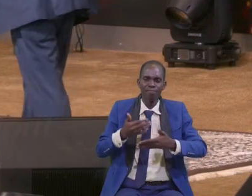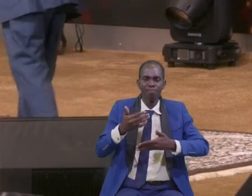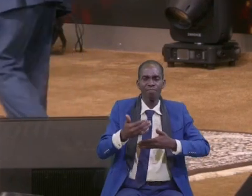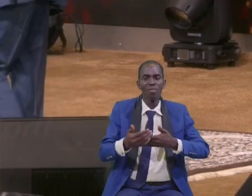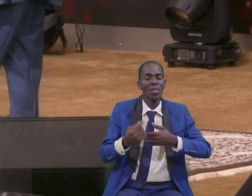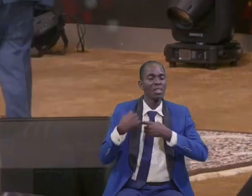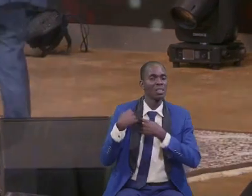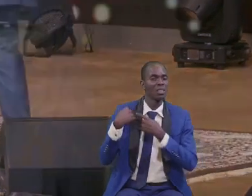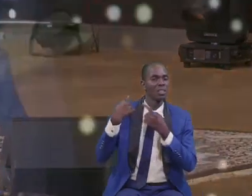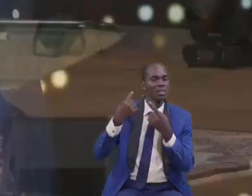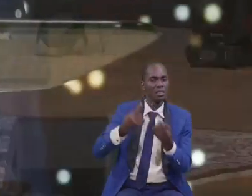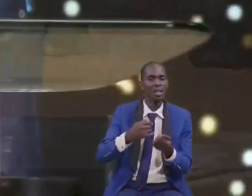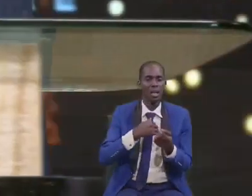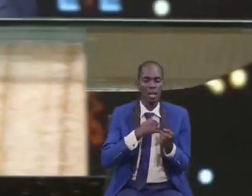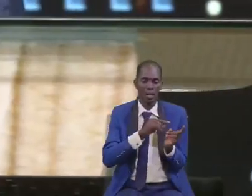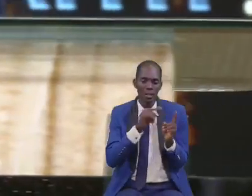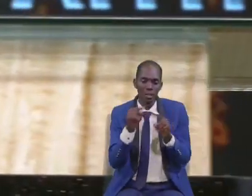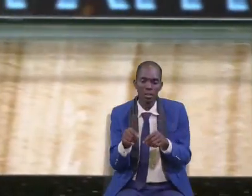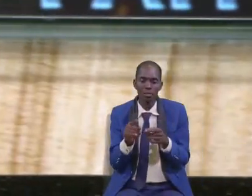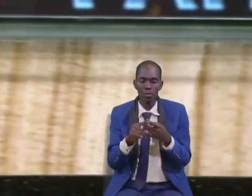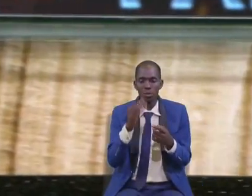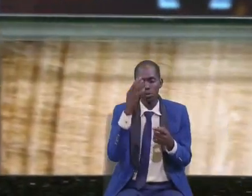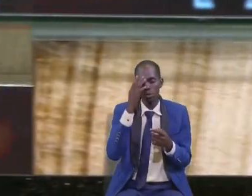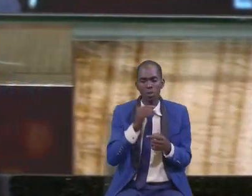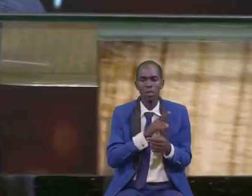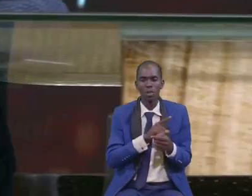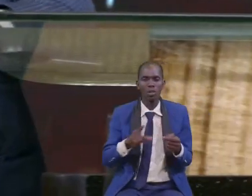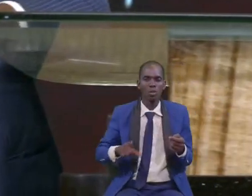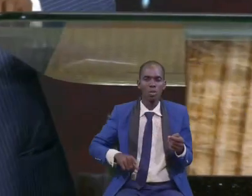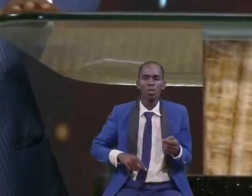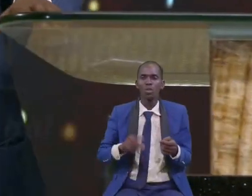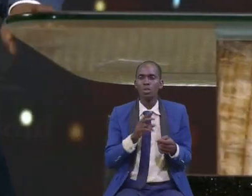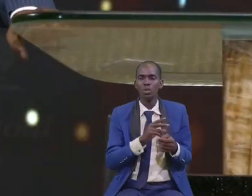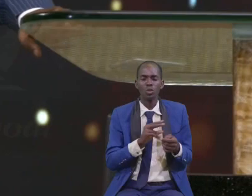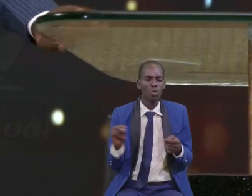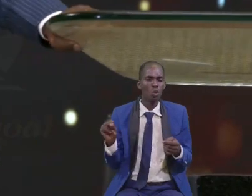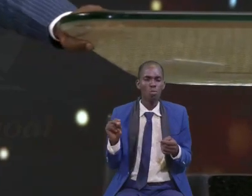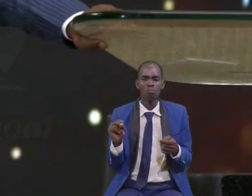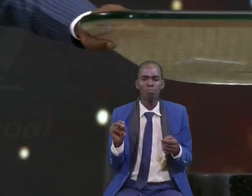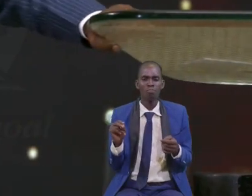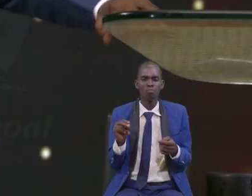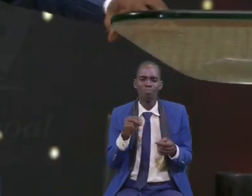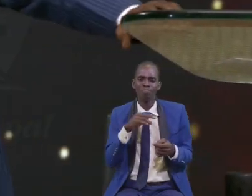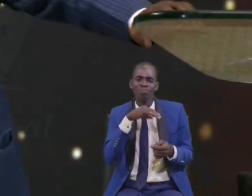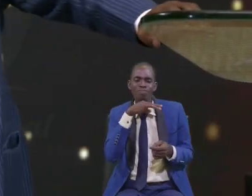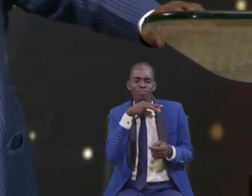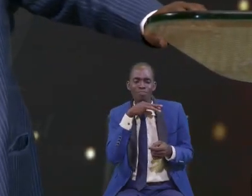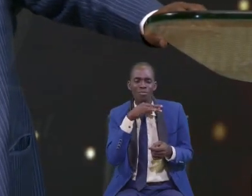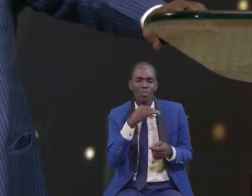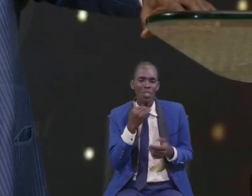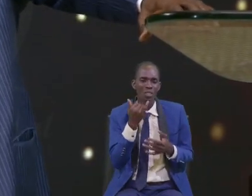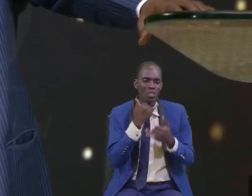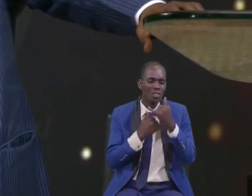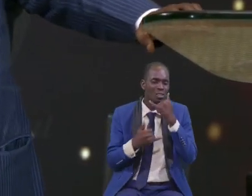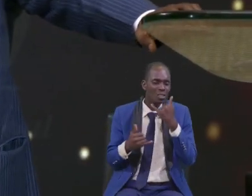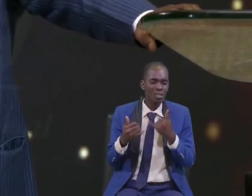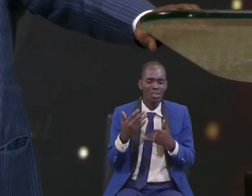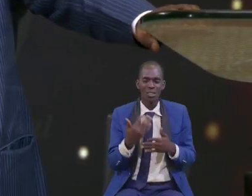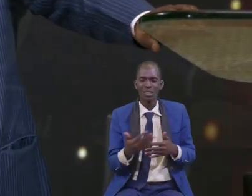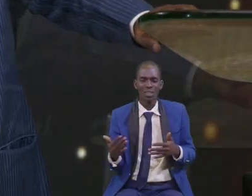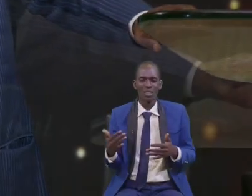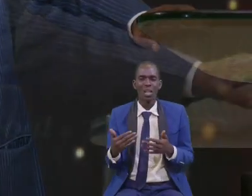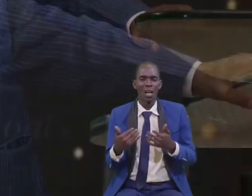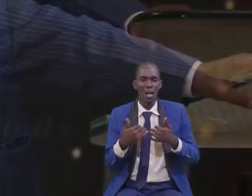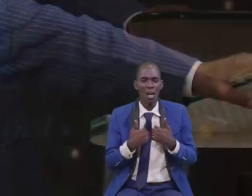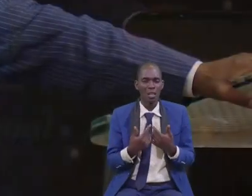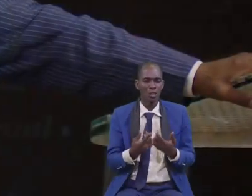I came to know the Lord, praise the Lord, no shady deals has come